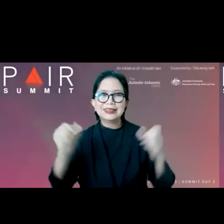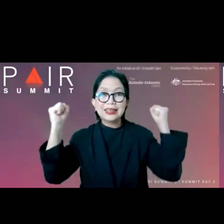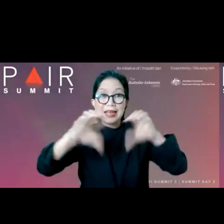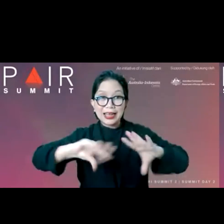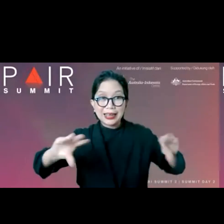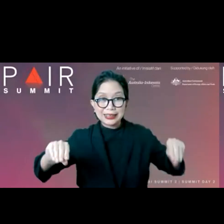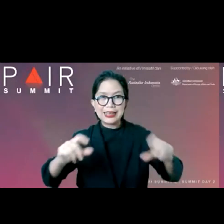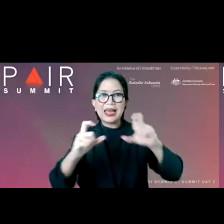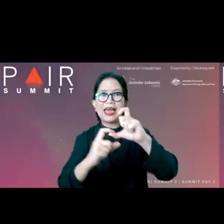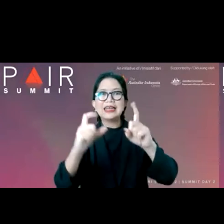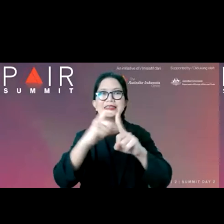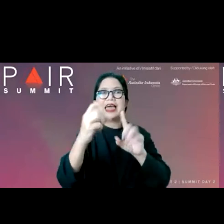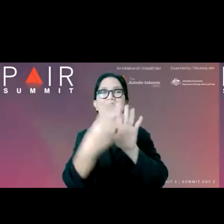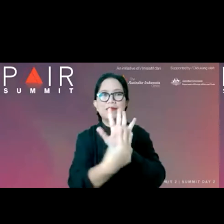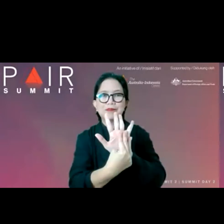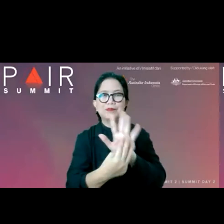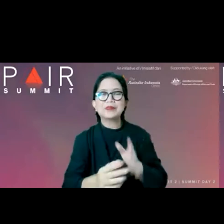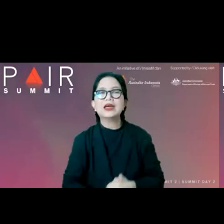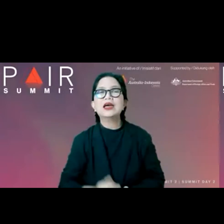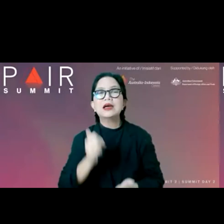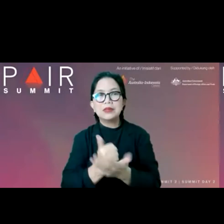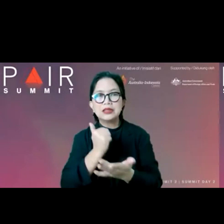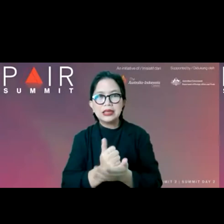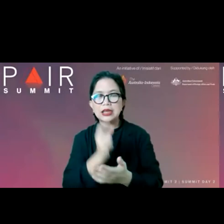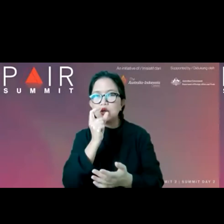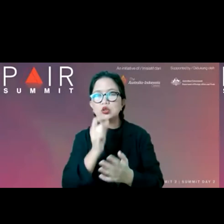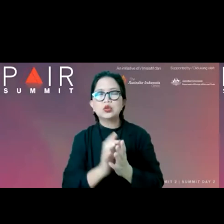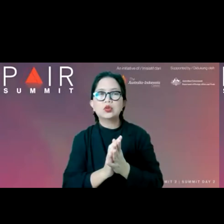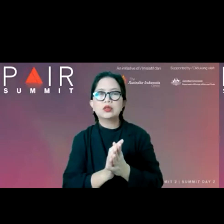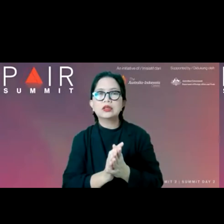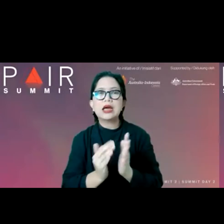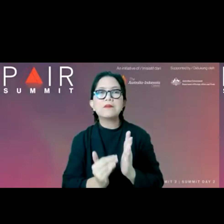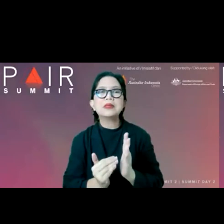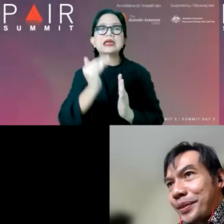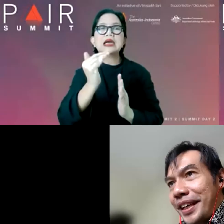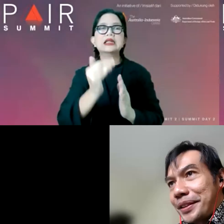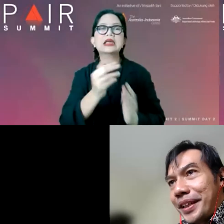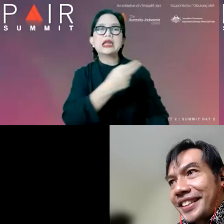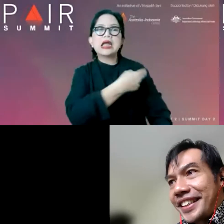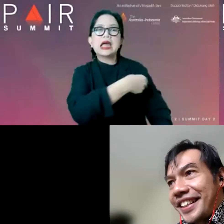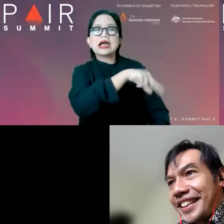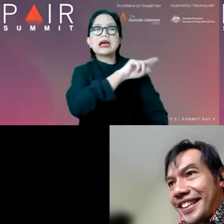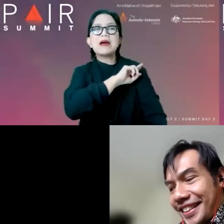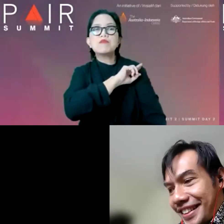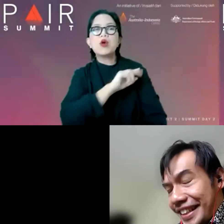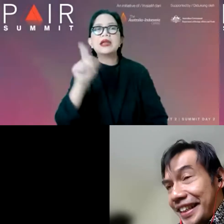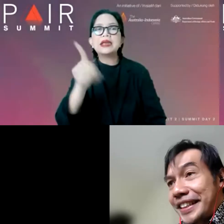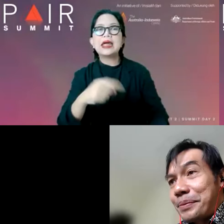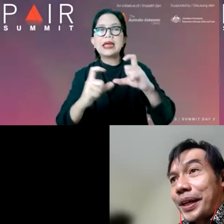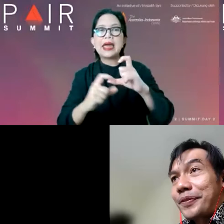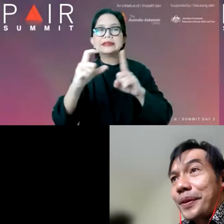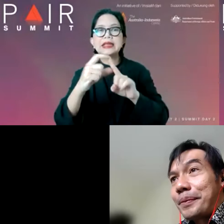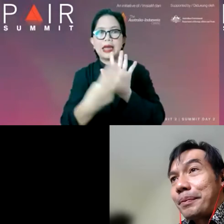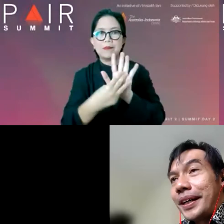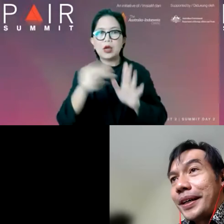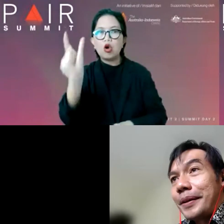human capacity. Yeah, Pak Anis. Yeah, I think thank you, Helen, and I just would like to add interesting